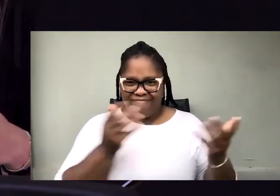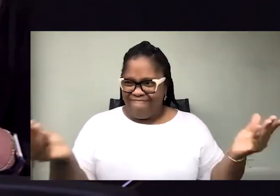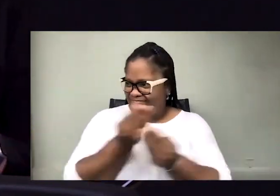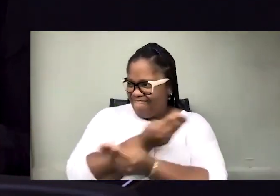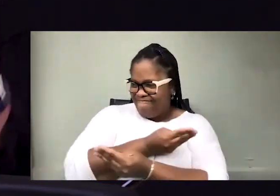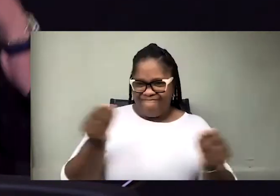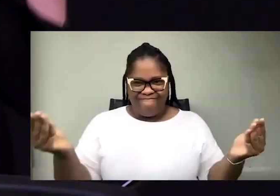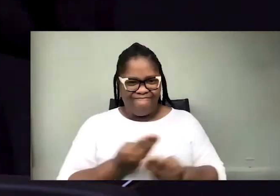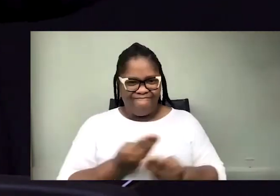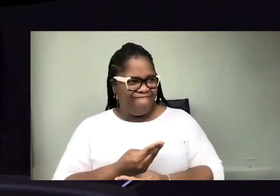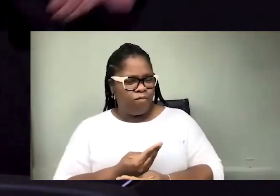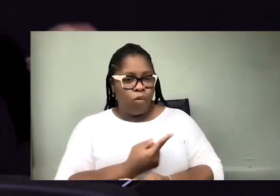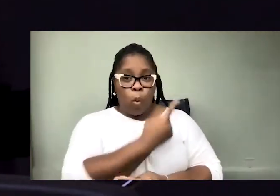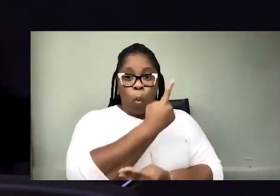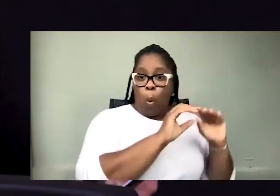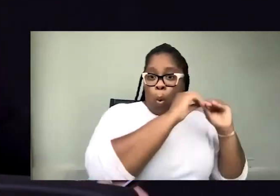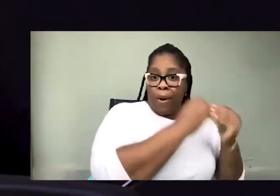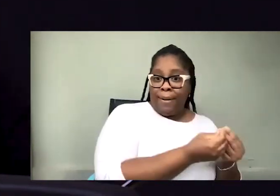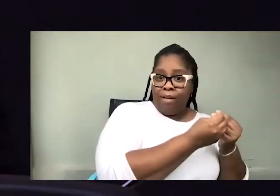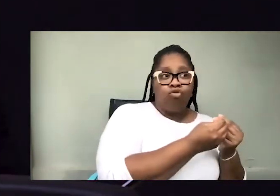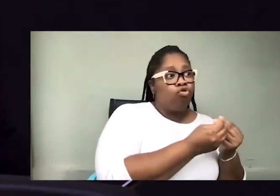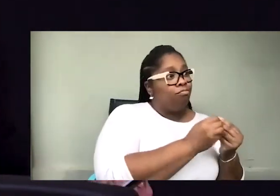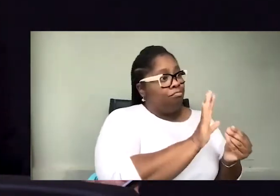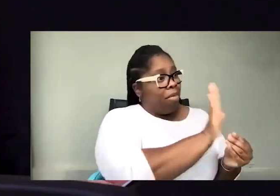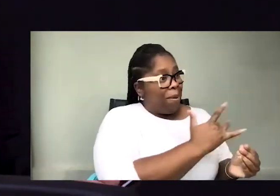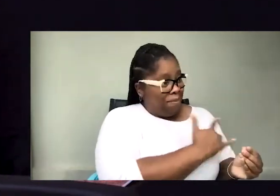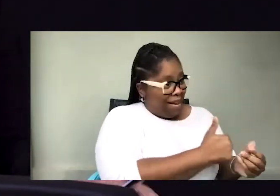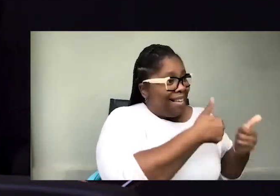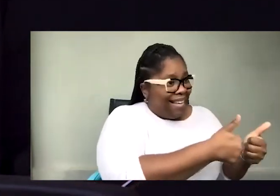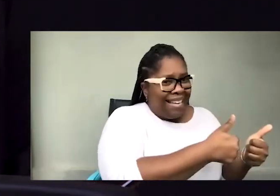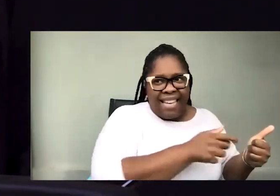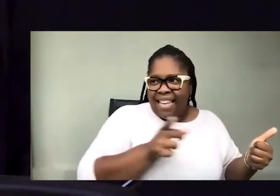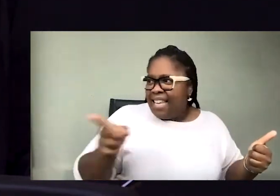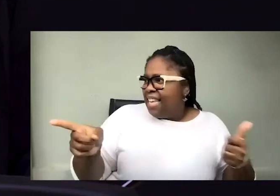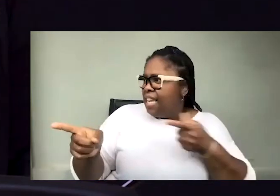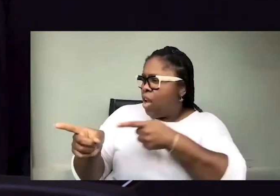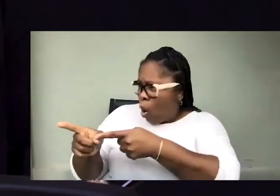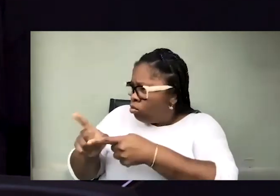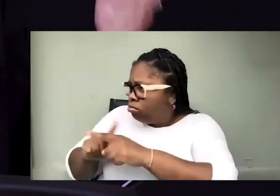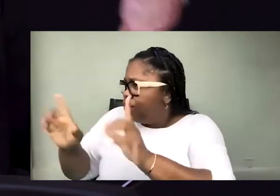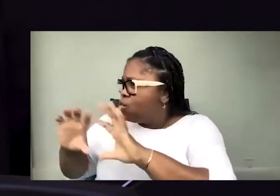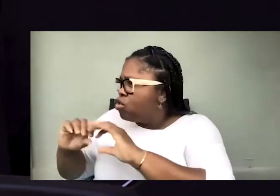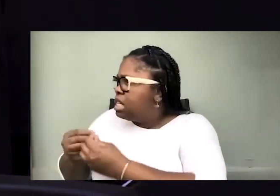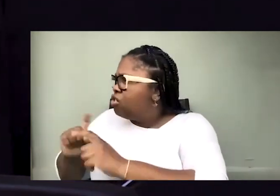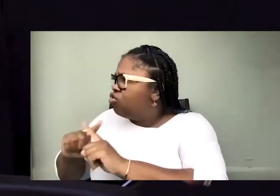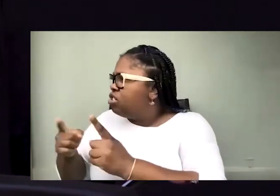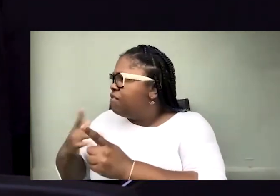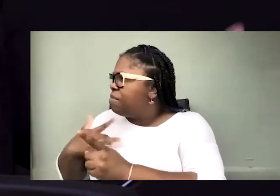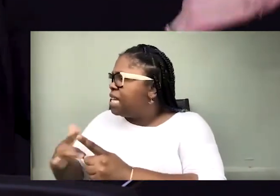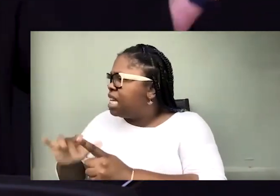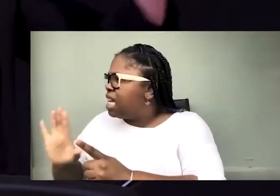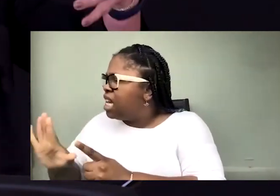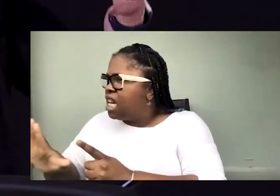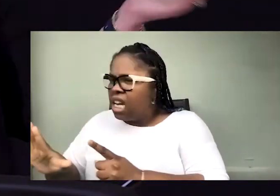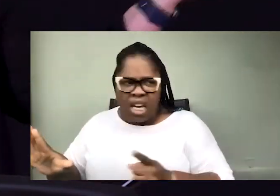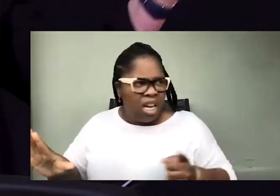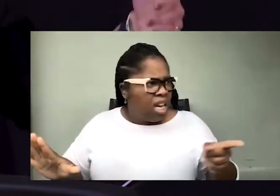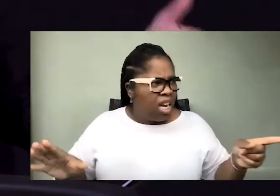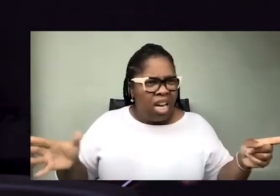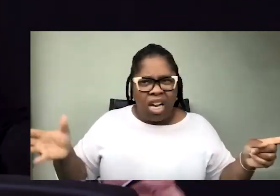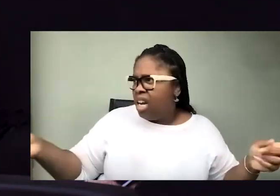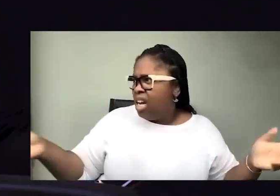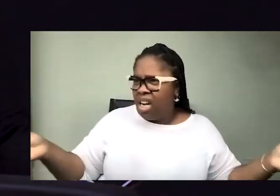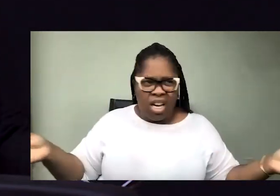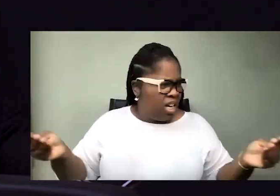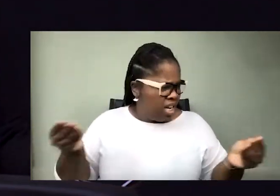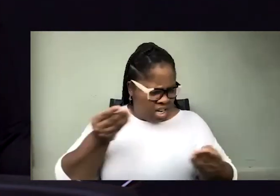at one organization is done completely different at another organization. And which is all really great. But again, how do